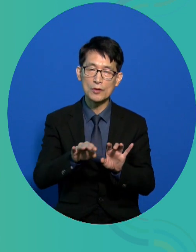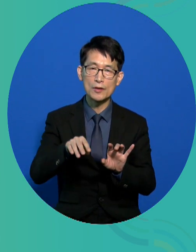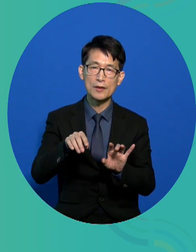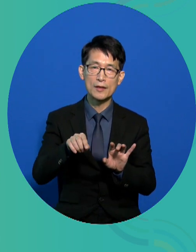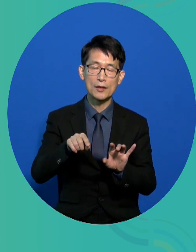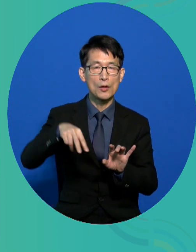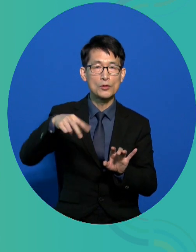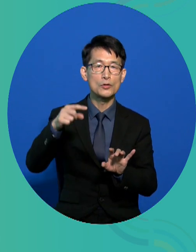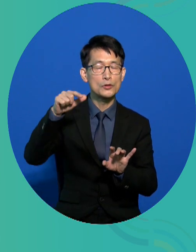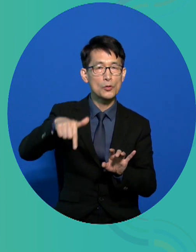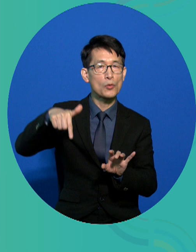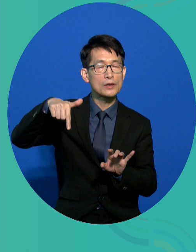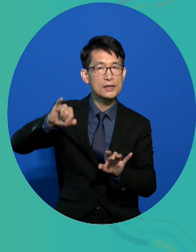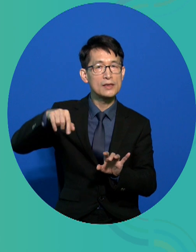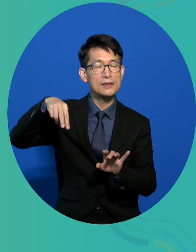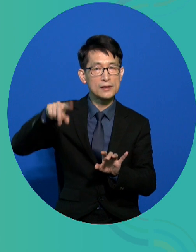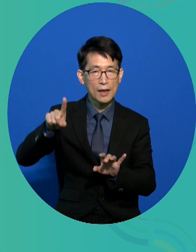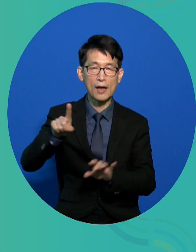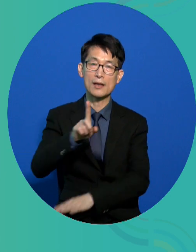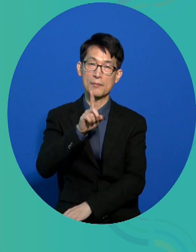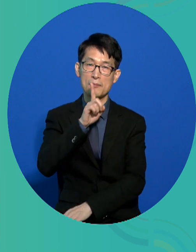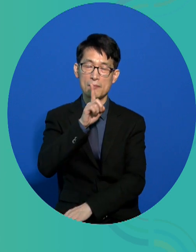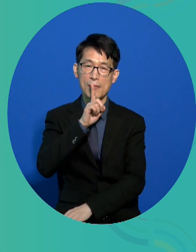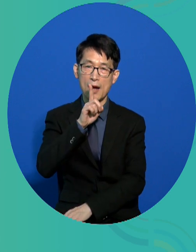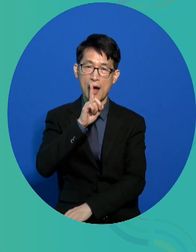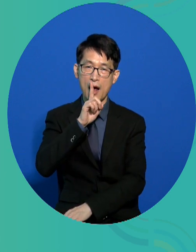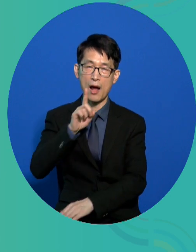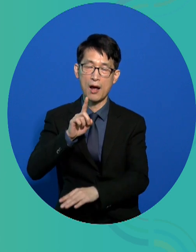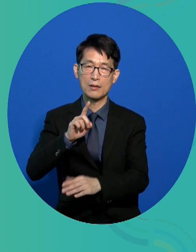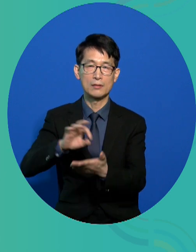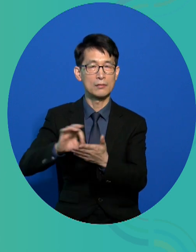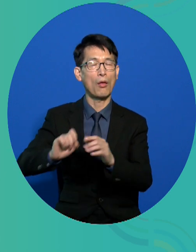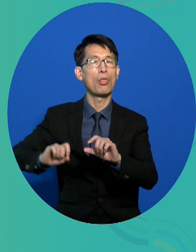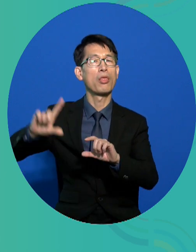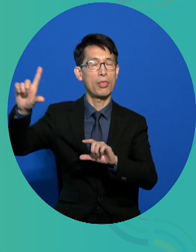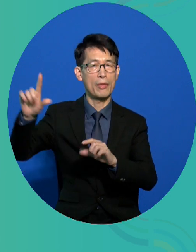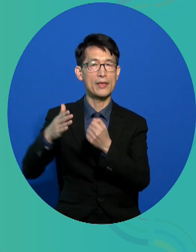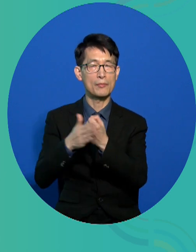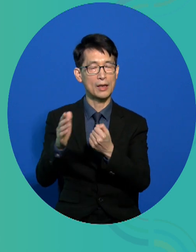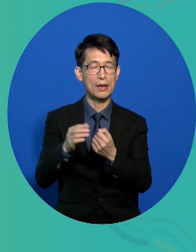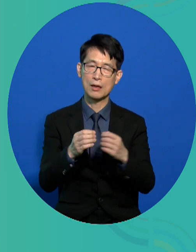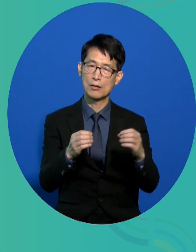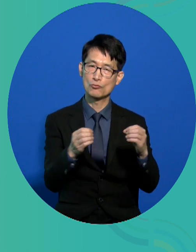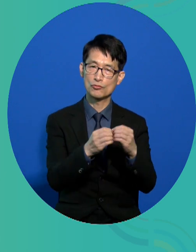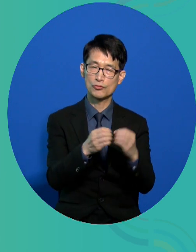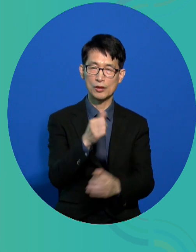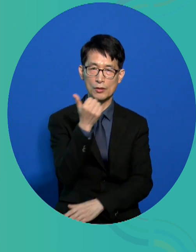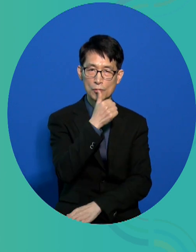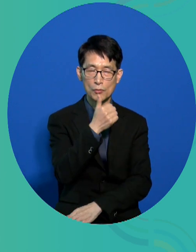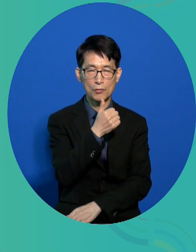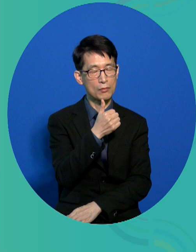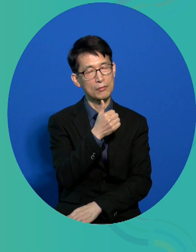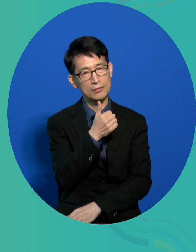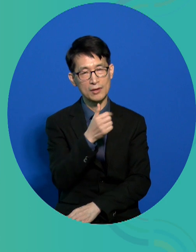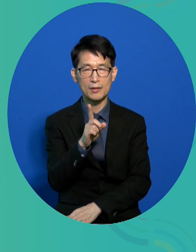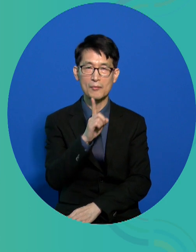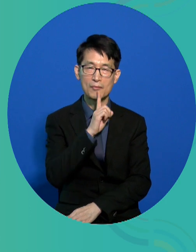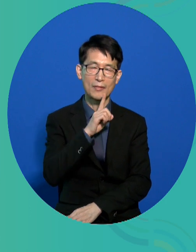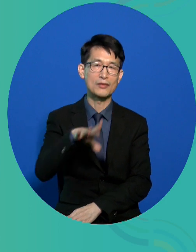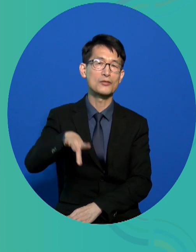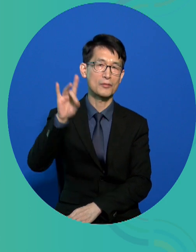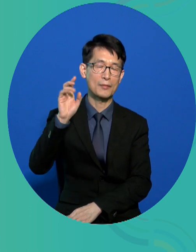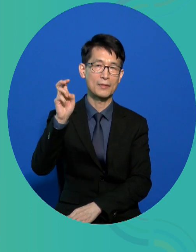are the concepts or terms used more. And even in universities where disability student support centers are